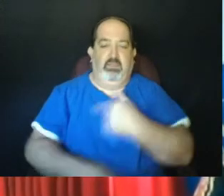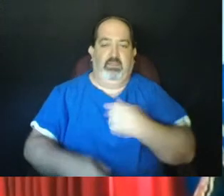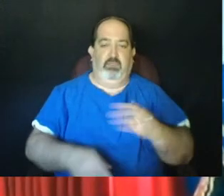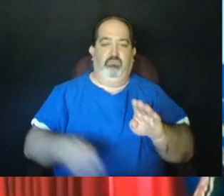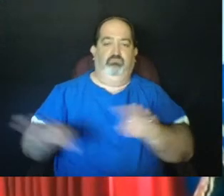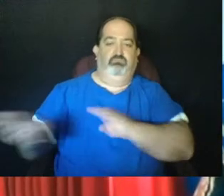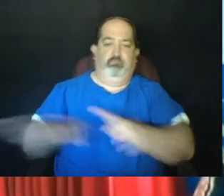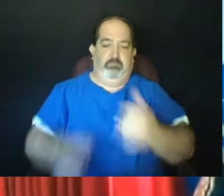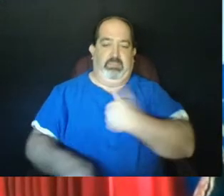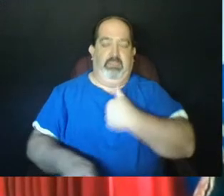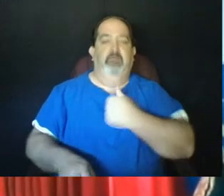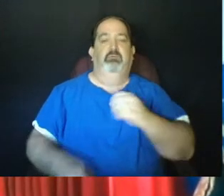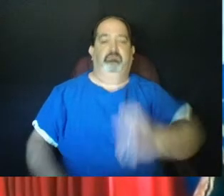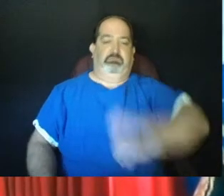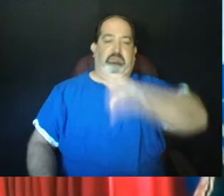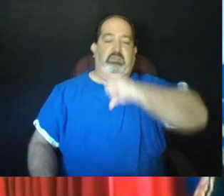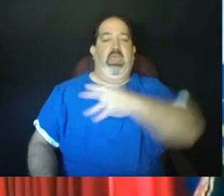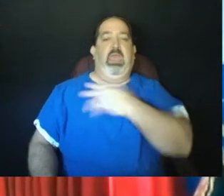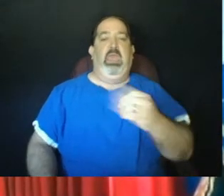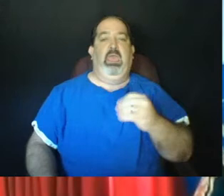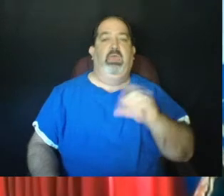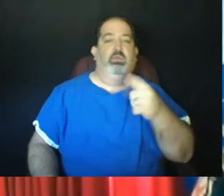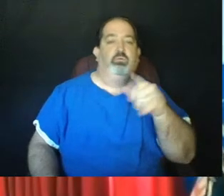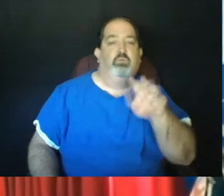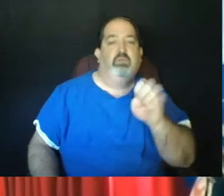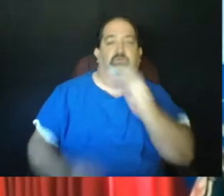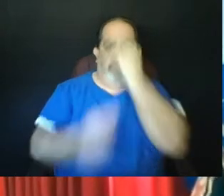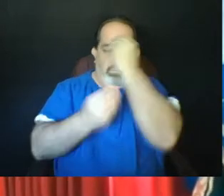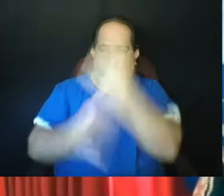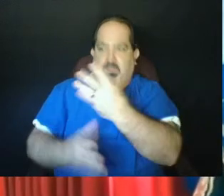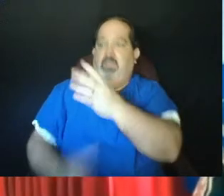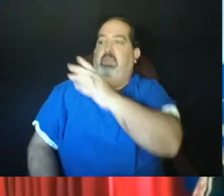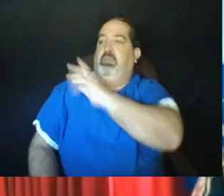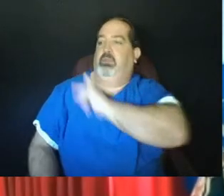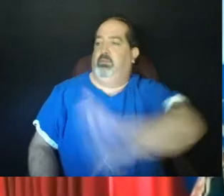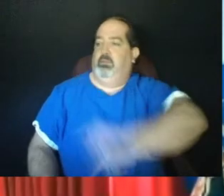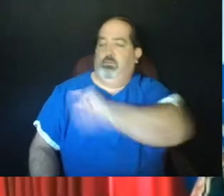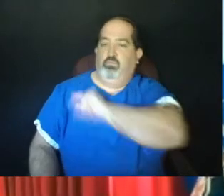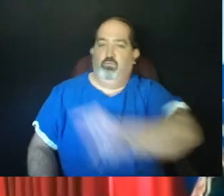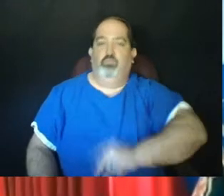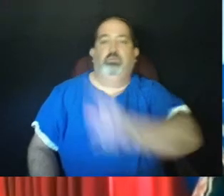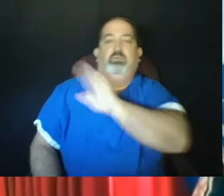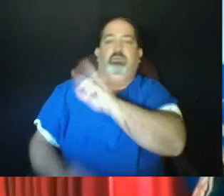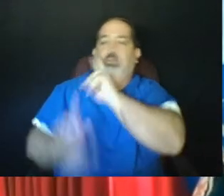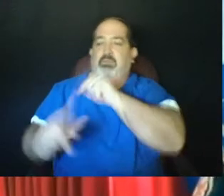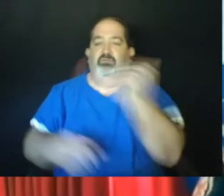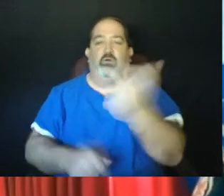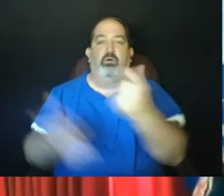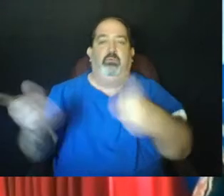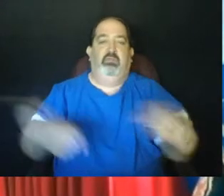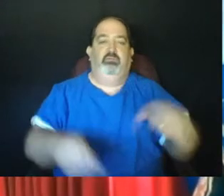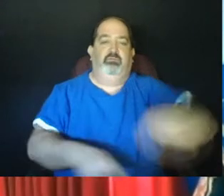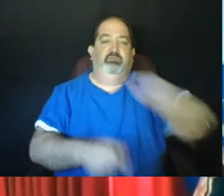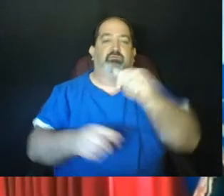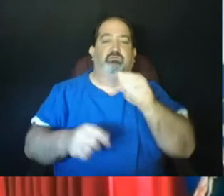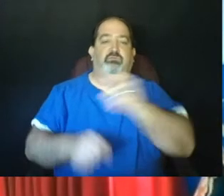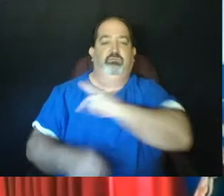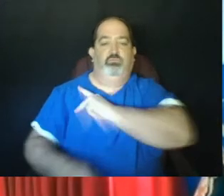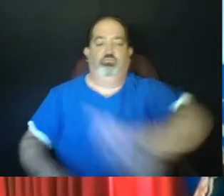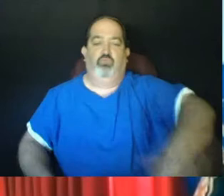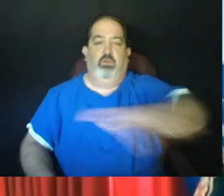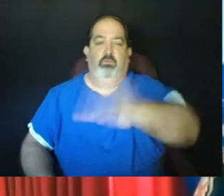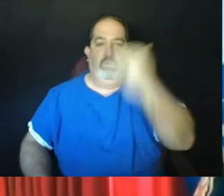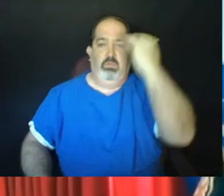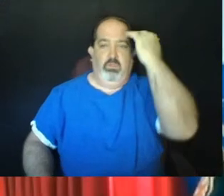with dignity and grace, obeying their Majesties' lawful commands in all matters concerning this realm, and, mindful